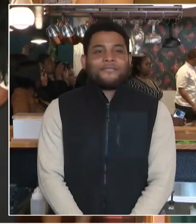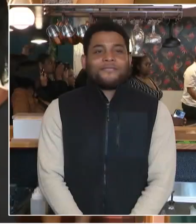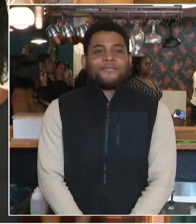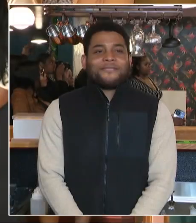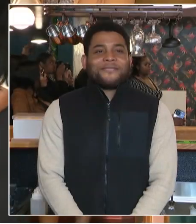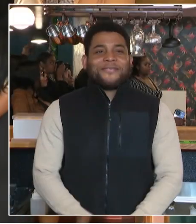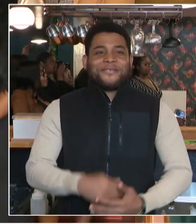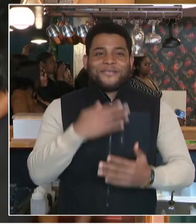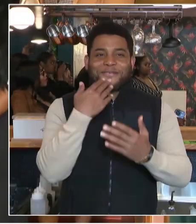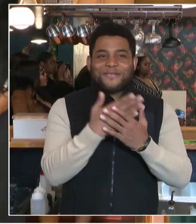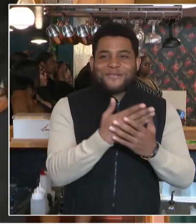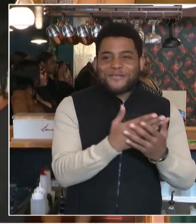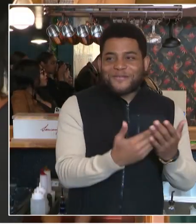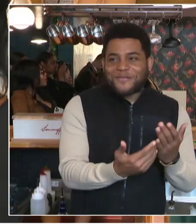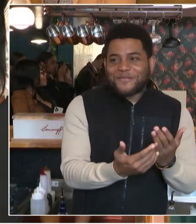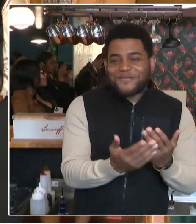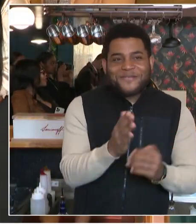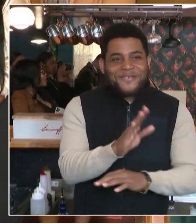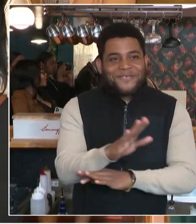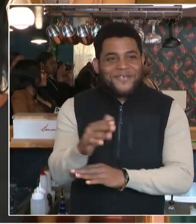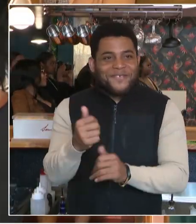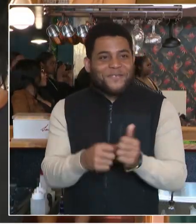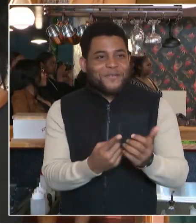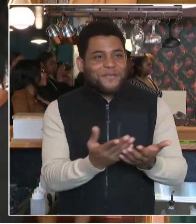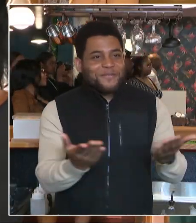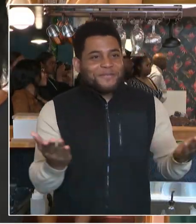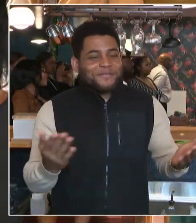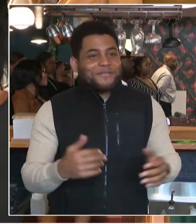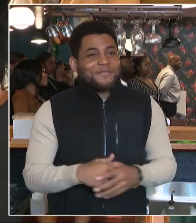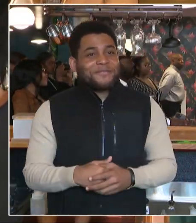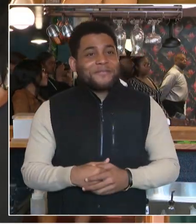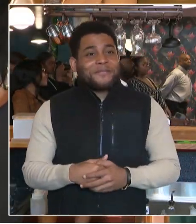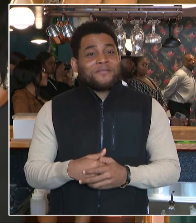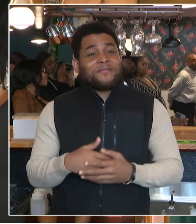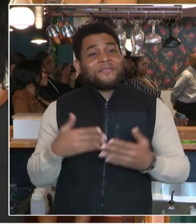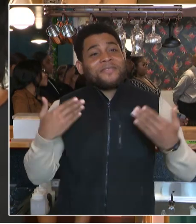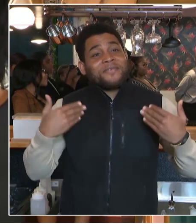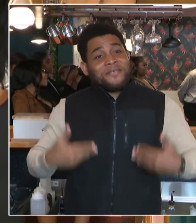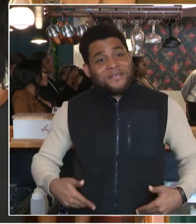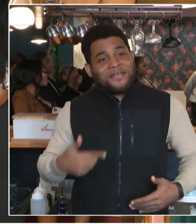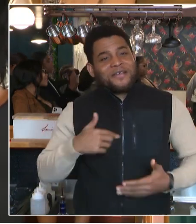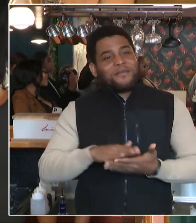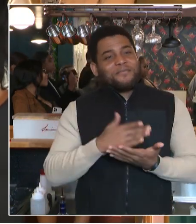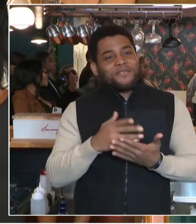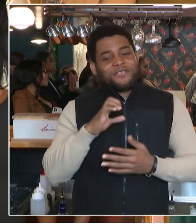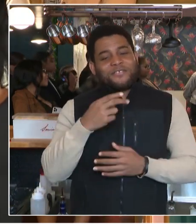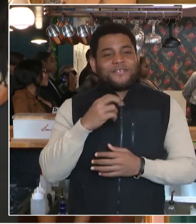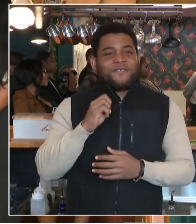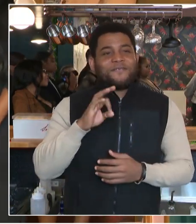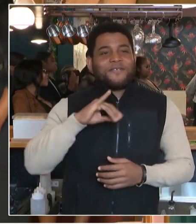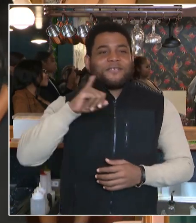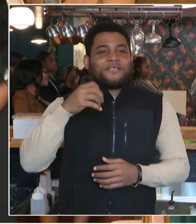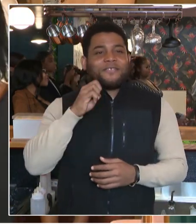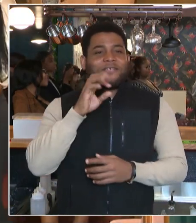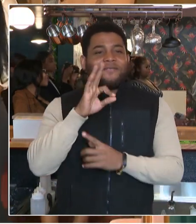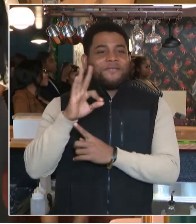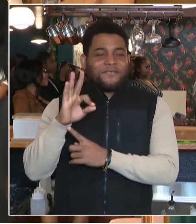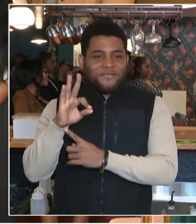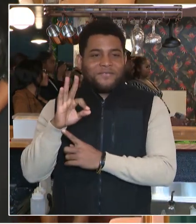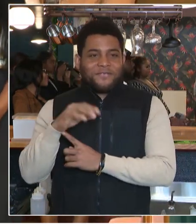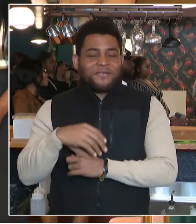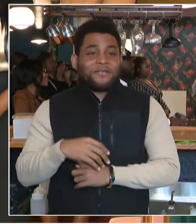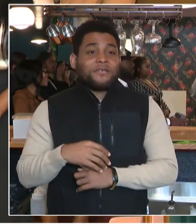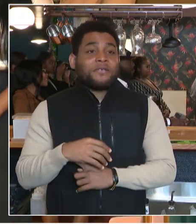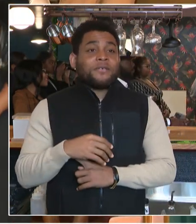Good afternoon, everyone. My name is Chef Jeff Muscari. I'm here present today with my beautiful wife, Toya